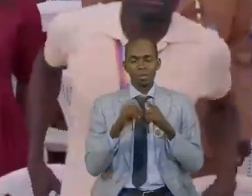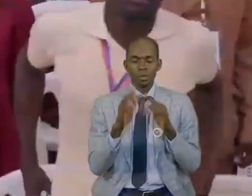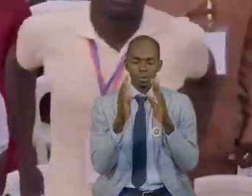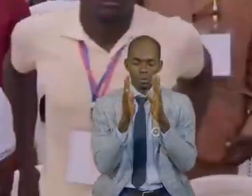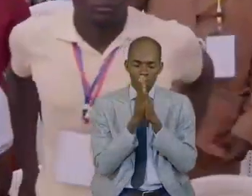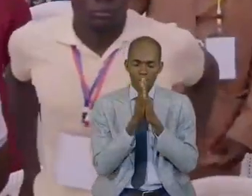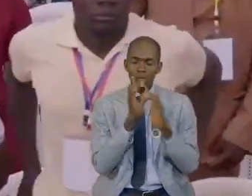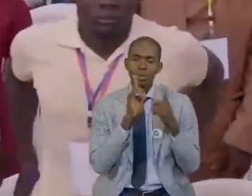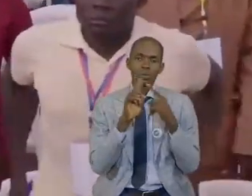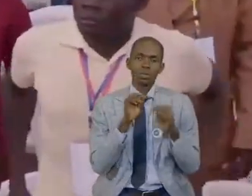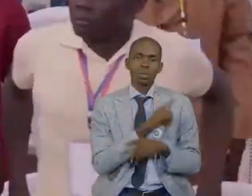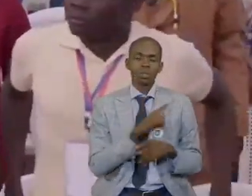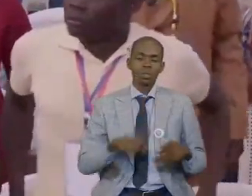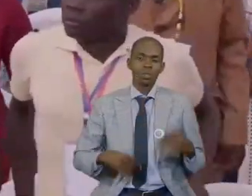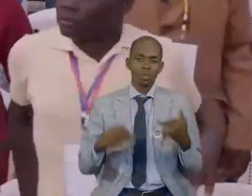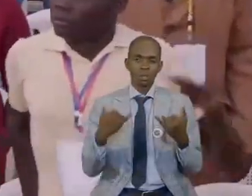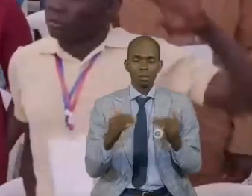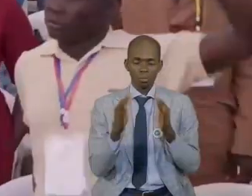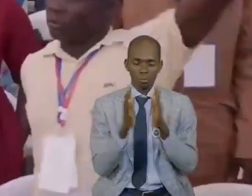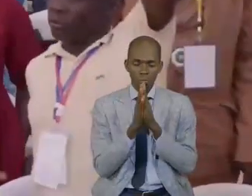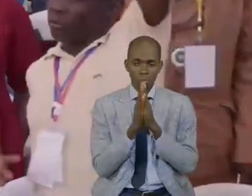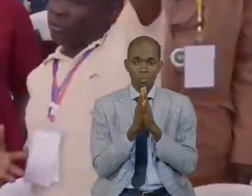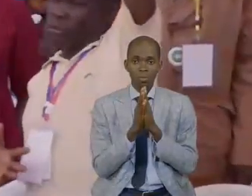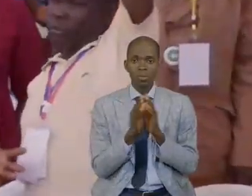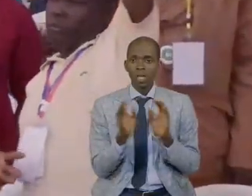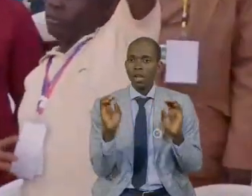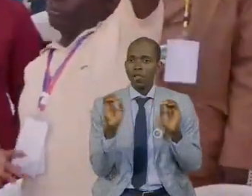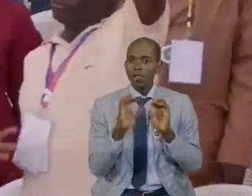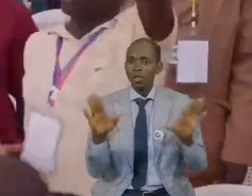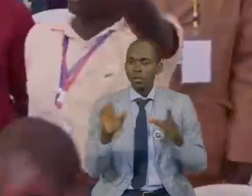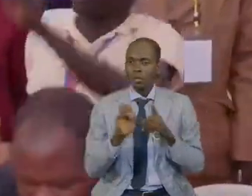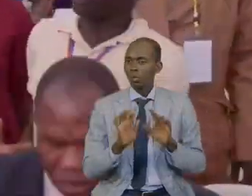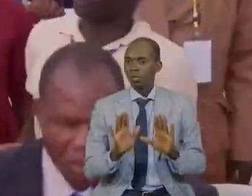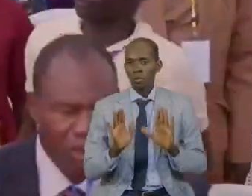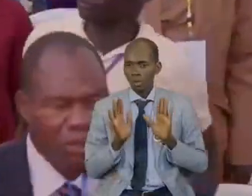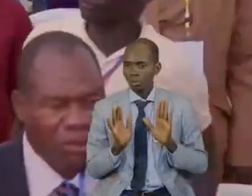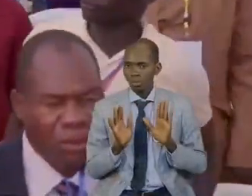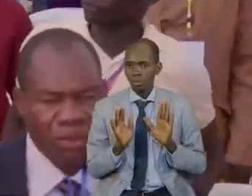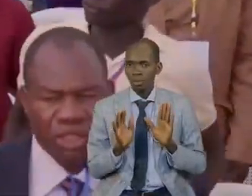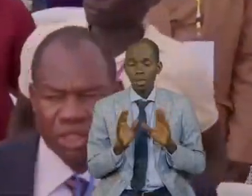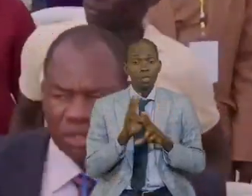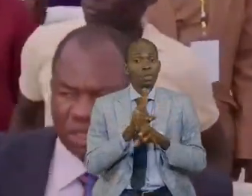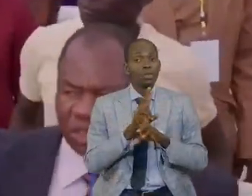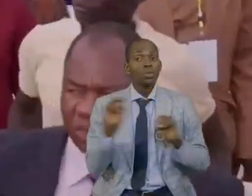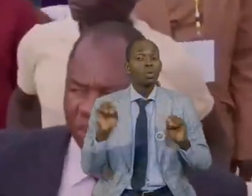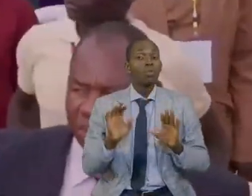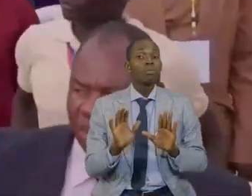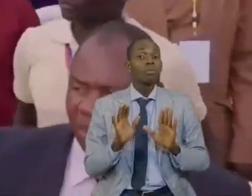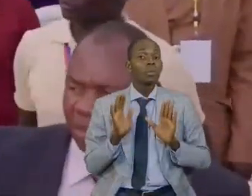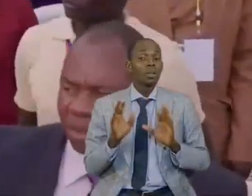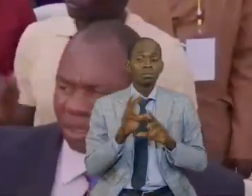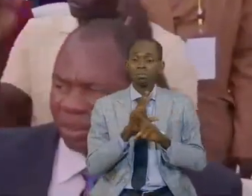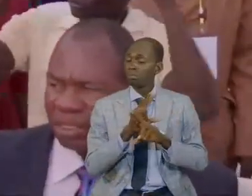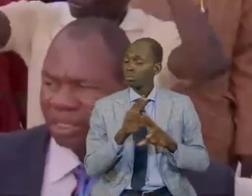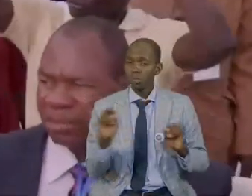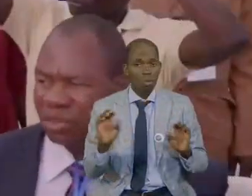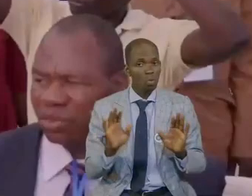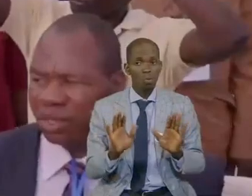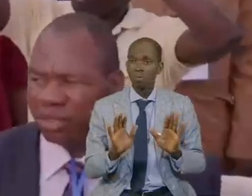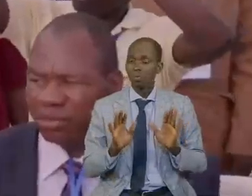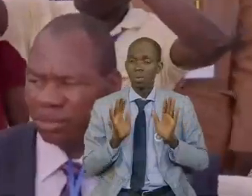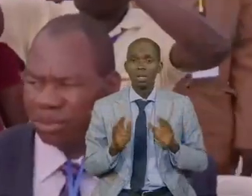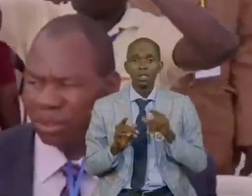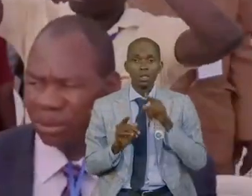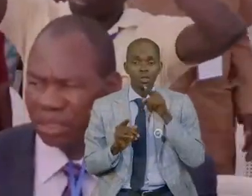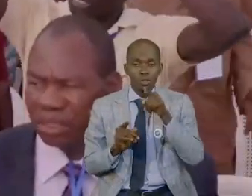Lord. Nothing to fear. No fear. No fear. You are